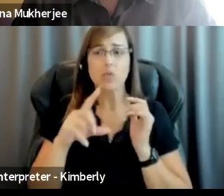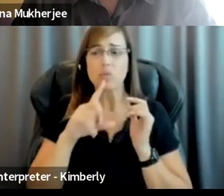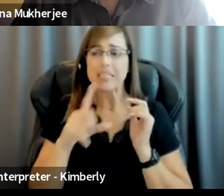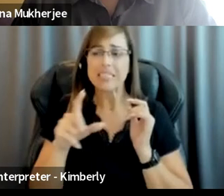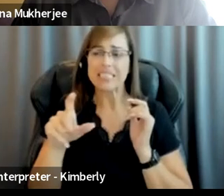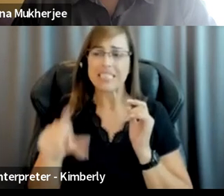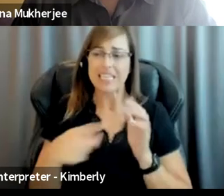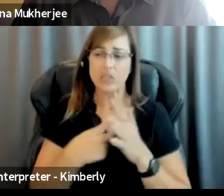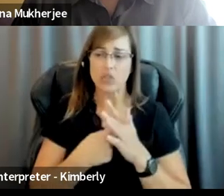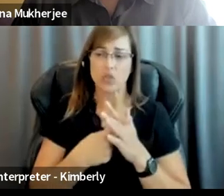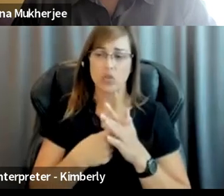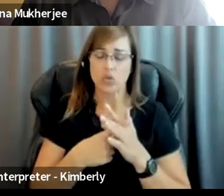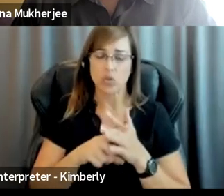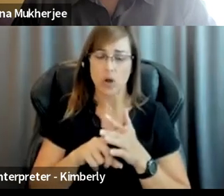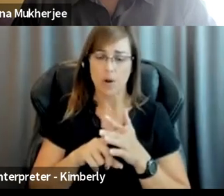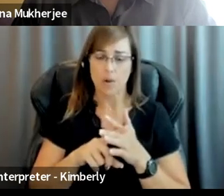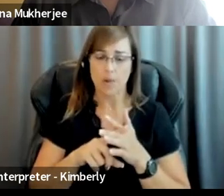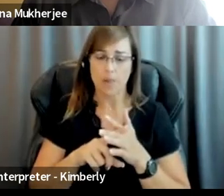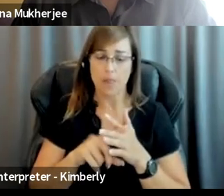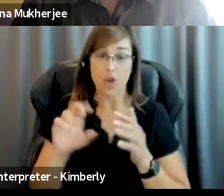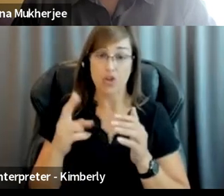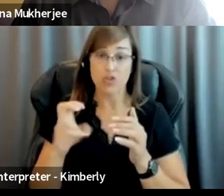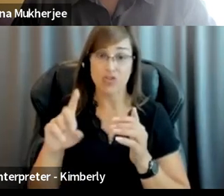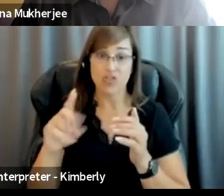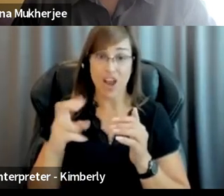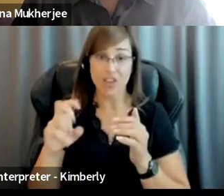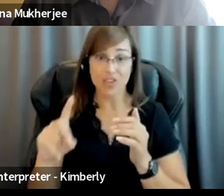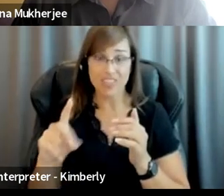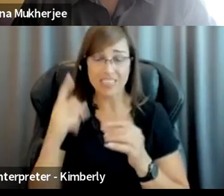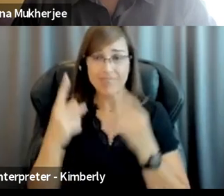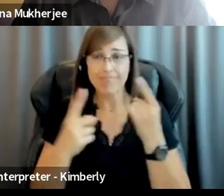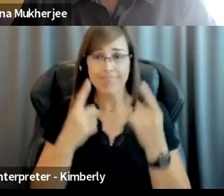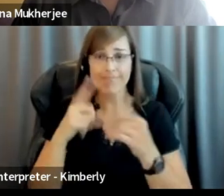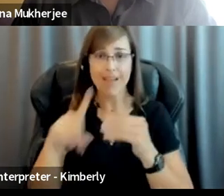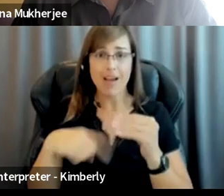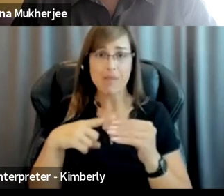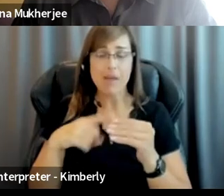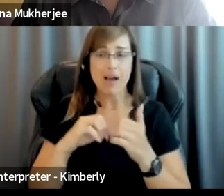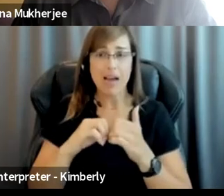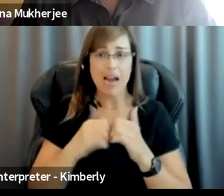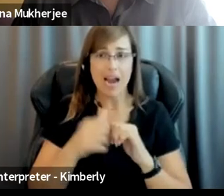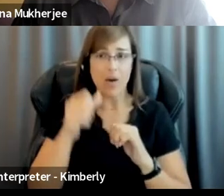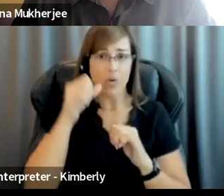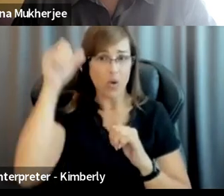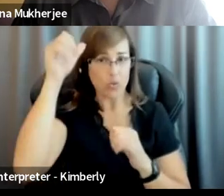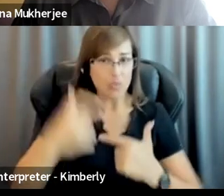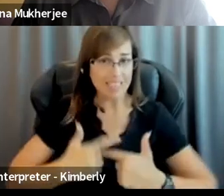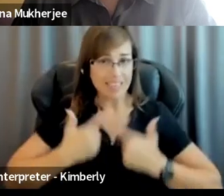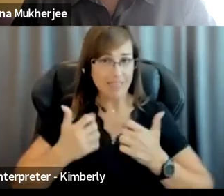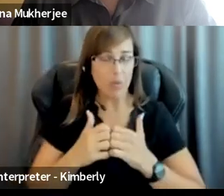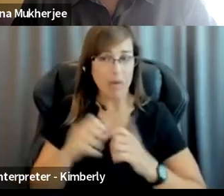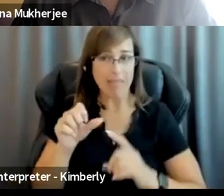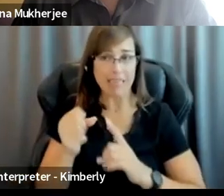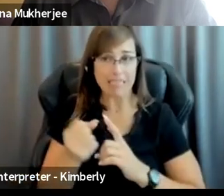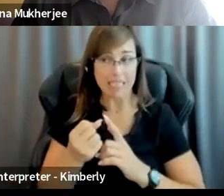to start, you know, in childhood and in thinking about how adults living with the condition presently